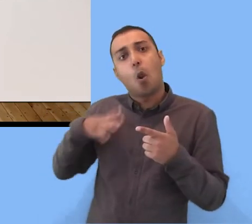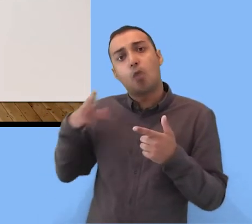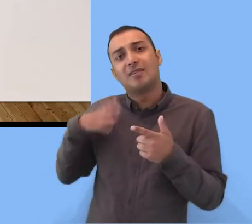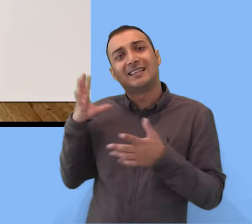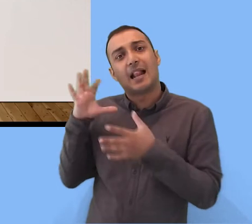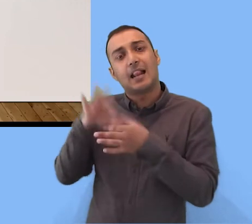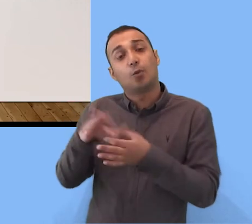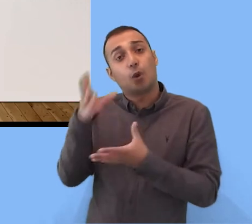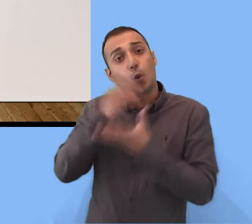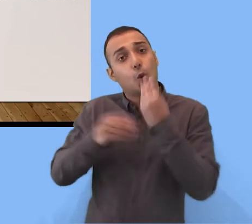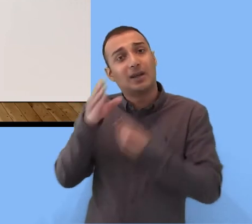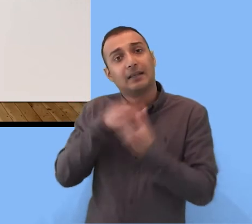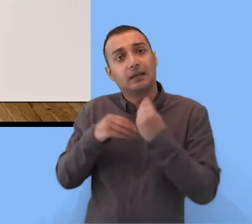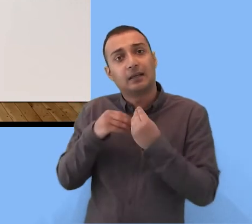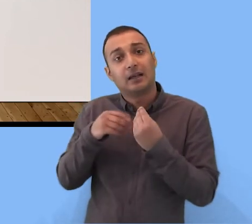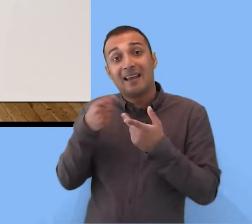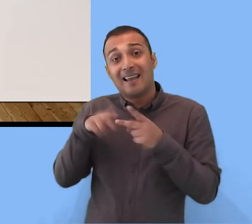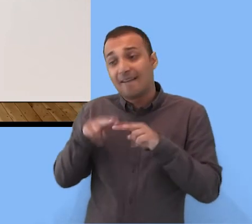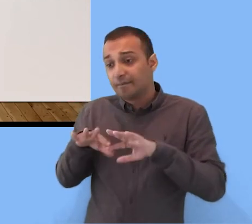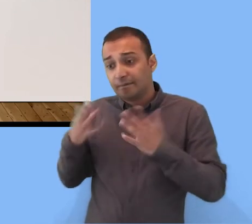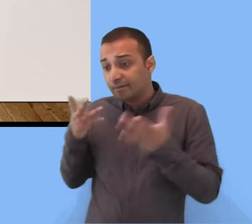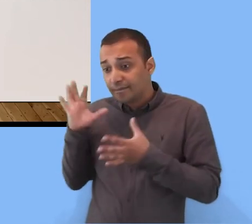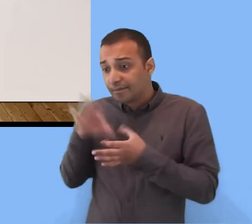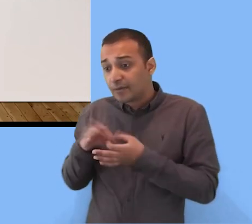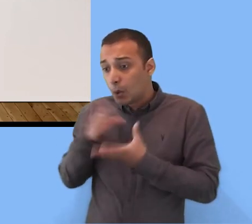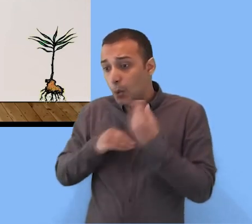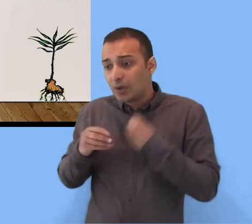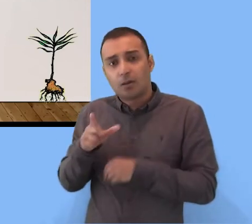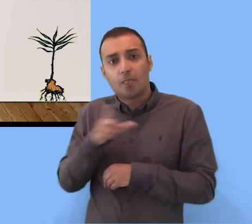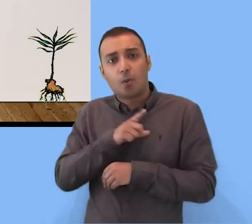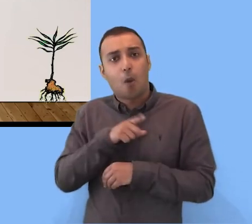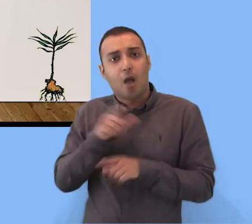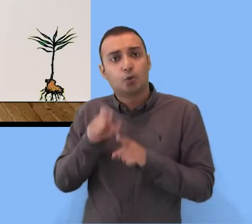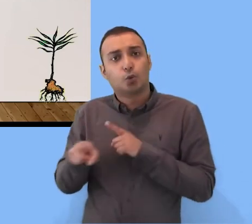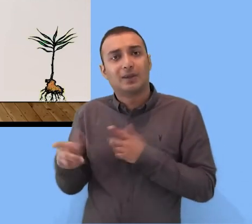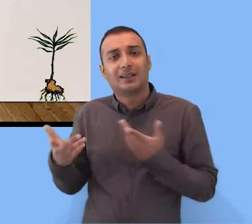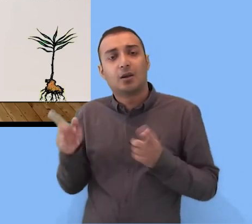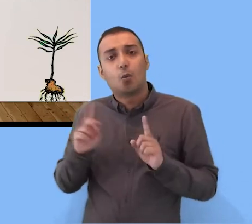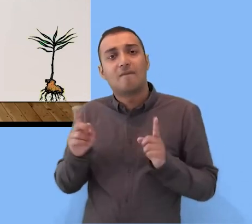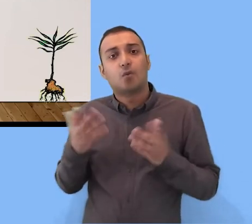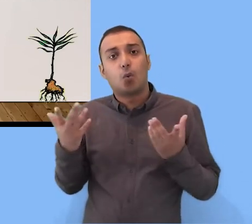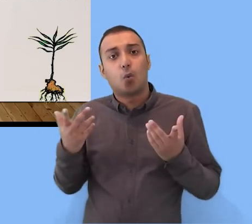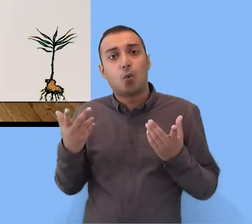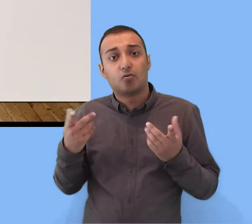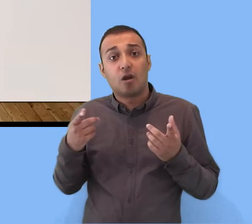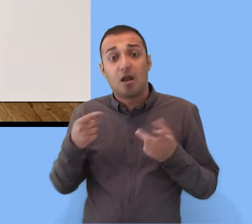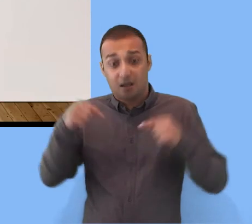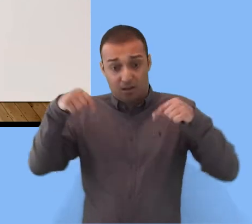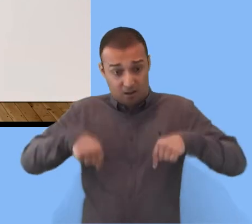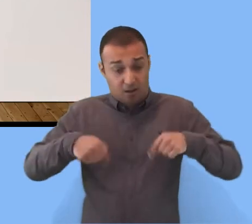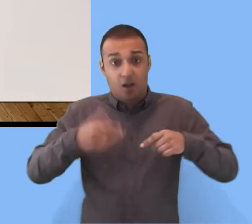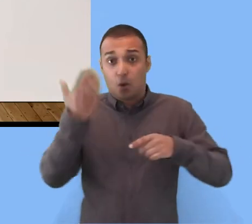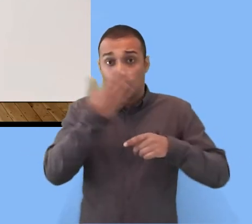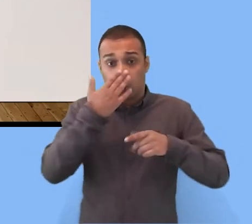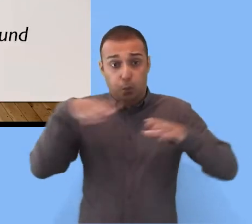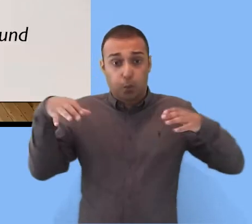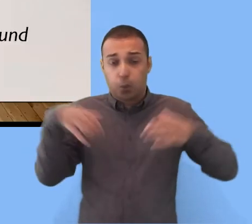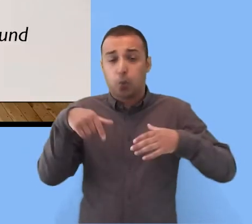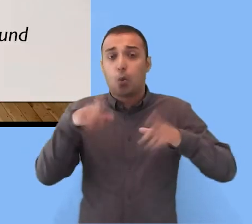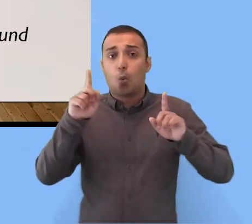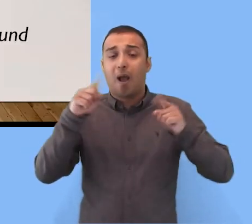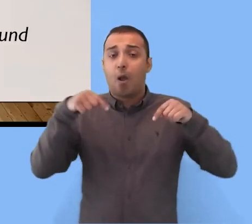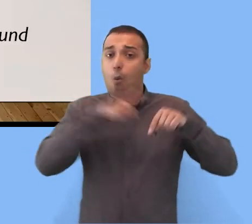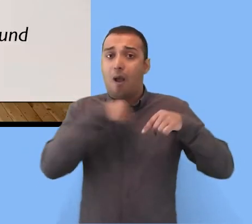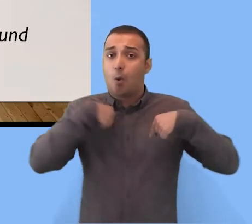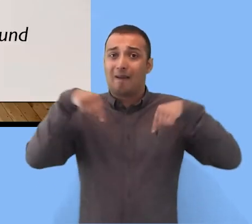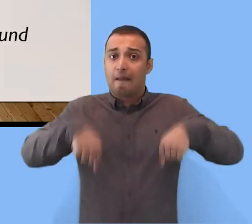are you doing them? You exist for learning as a setting or a school. We